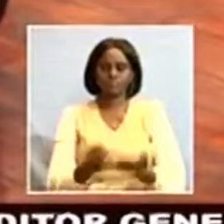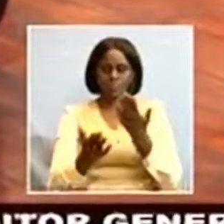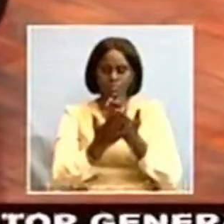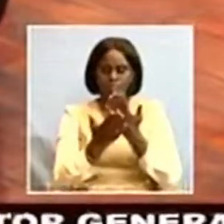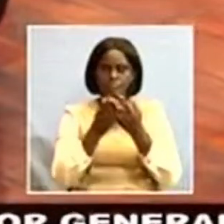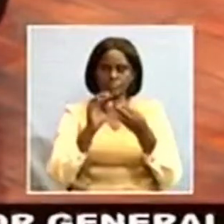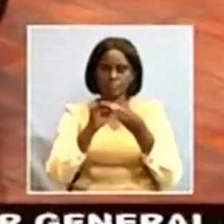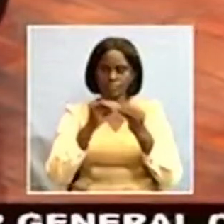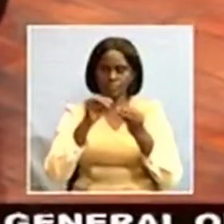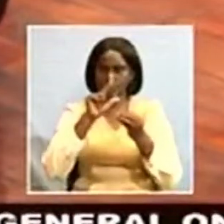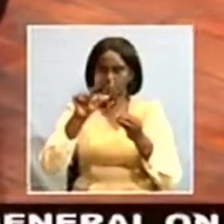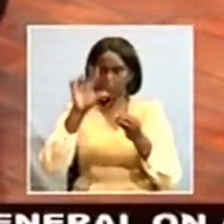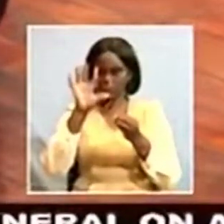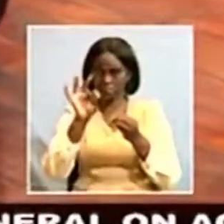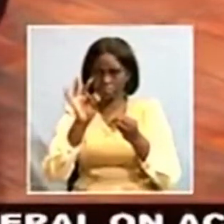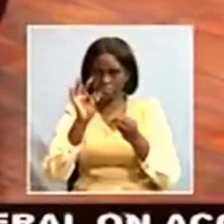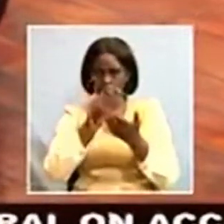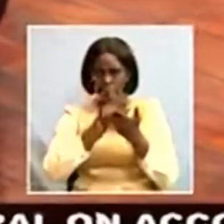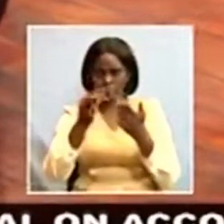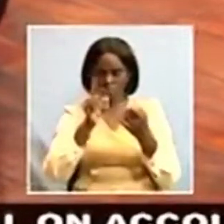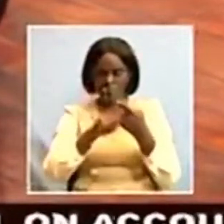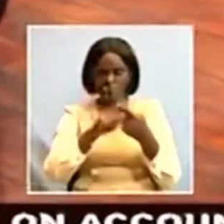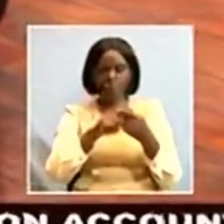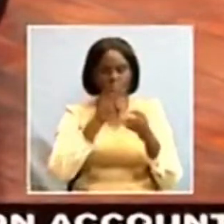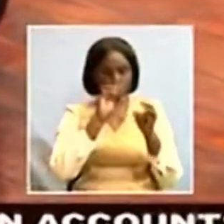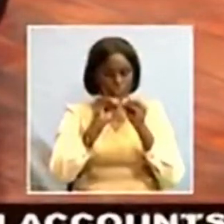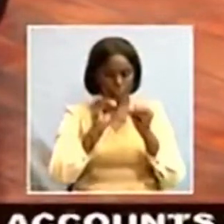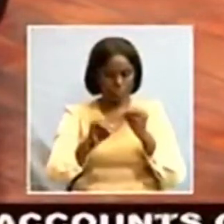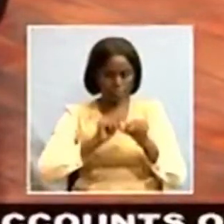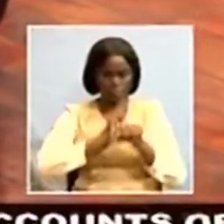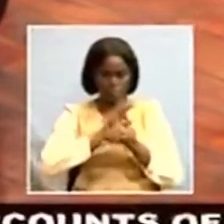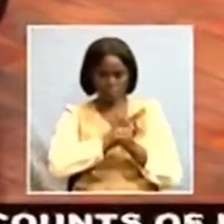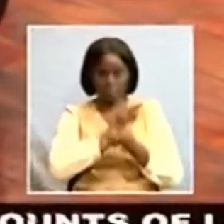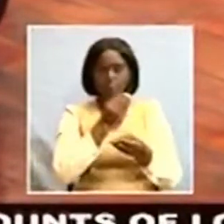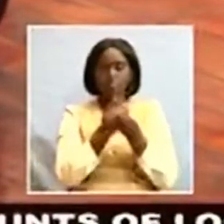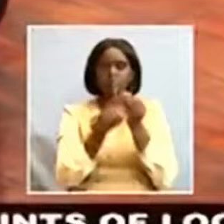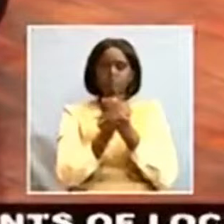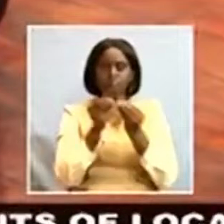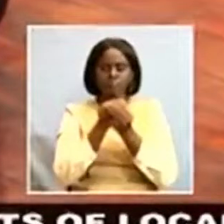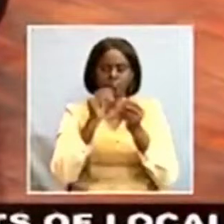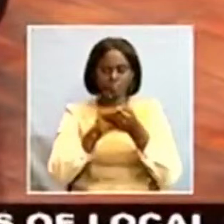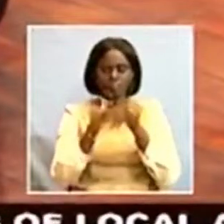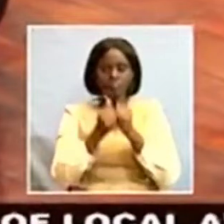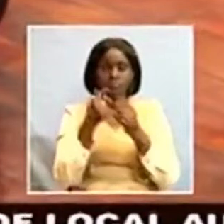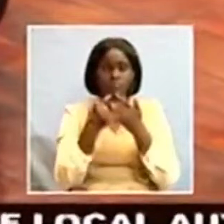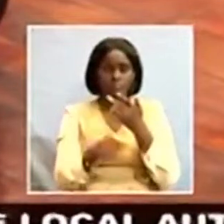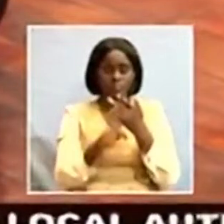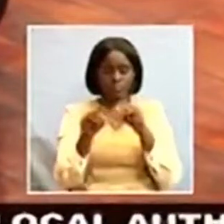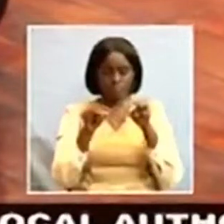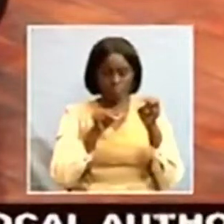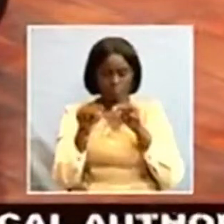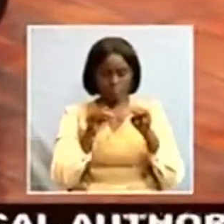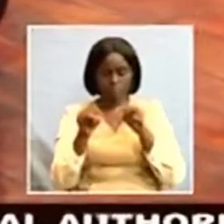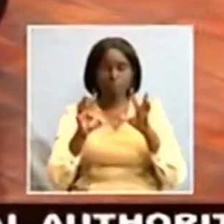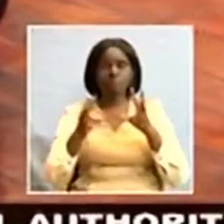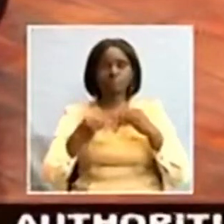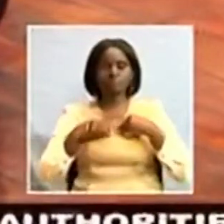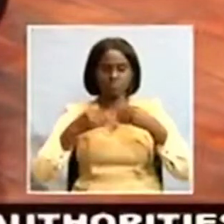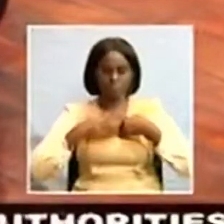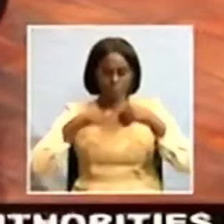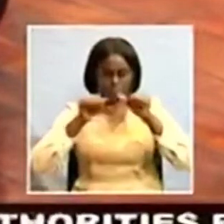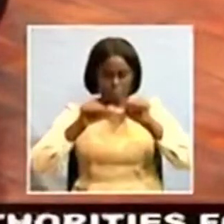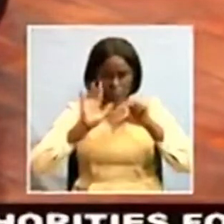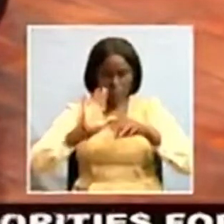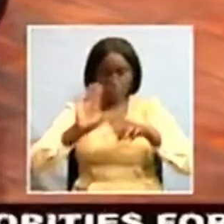Appendix 29. Failure to settle staff obligations. Cause of query. Management acknowledges the